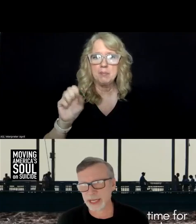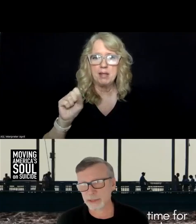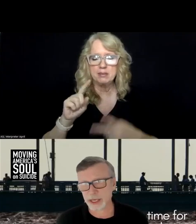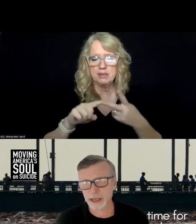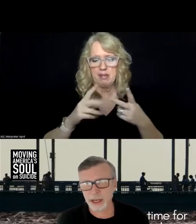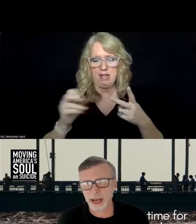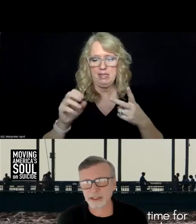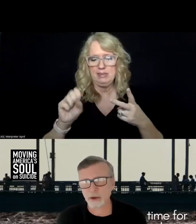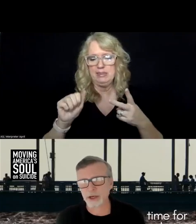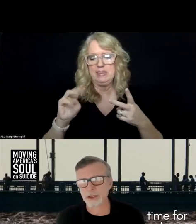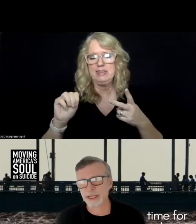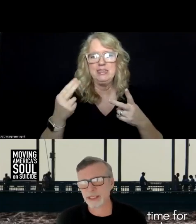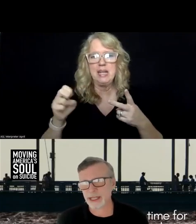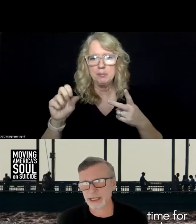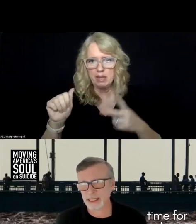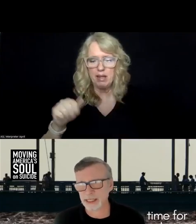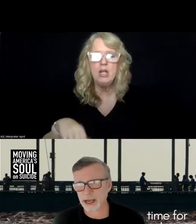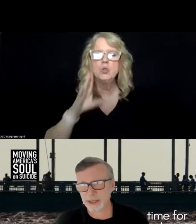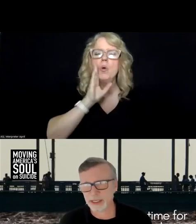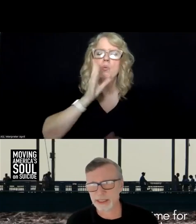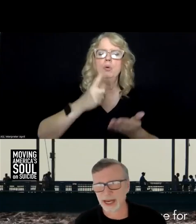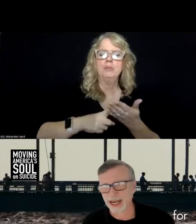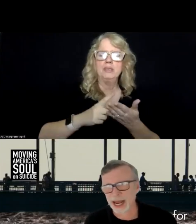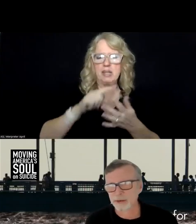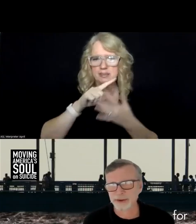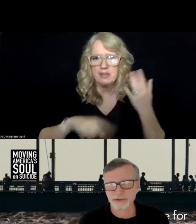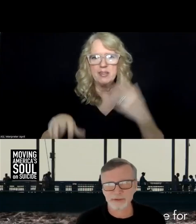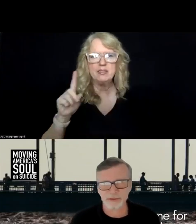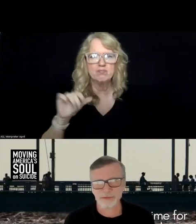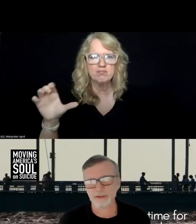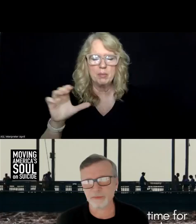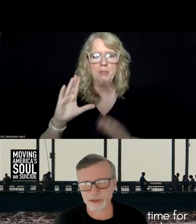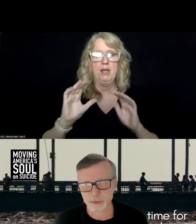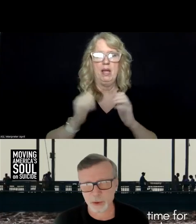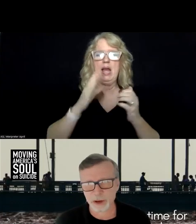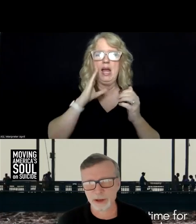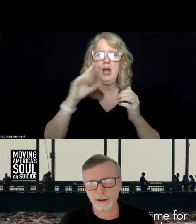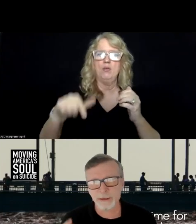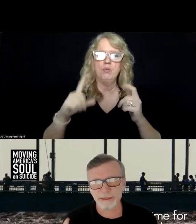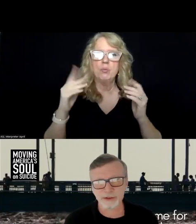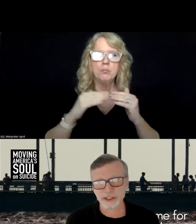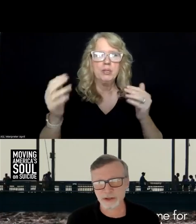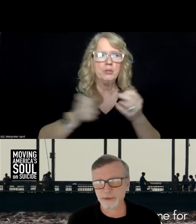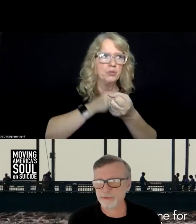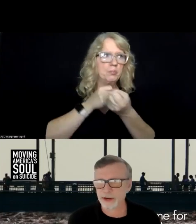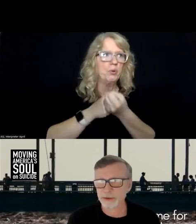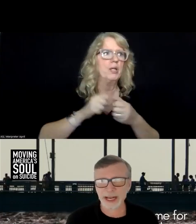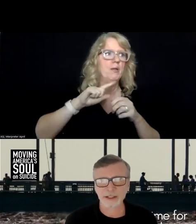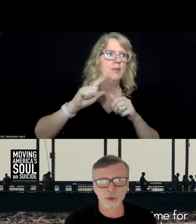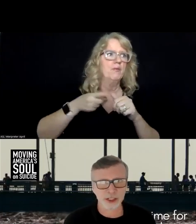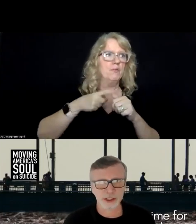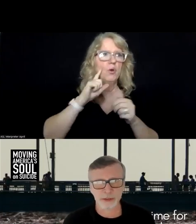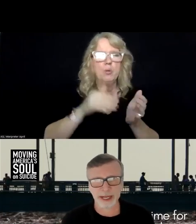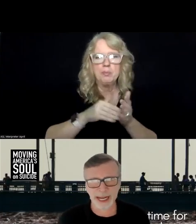from SAMHSA. And so we're going to be discussing these documents and how they're pivotal for the field of peer support. The first is going to be